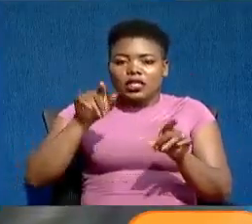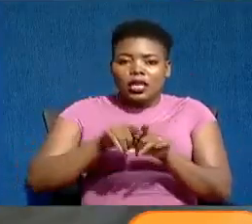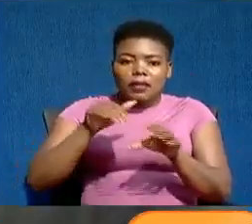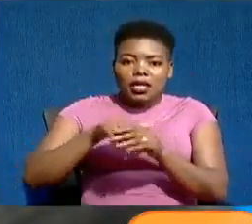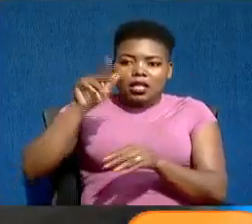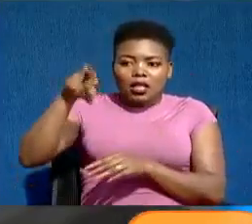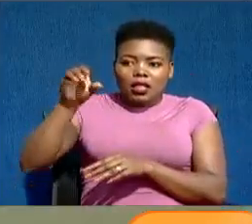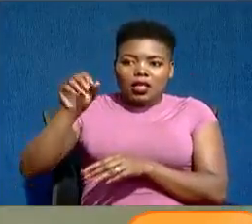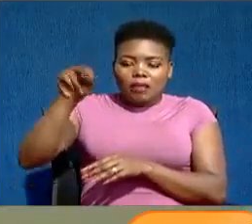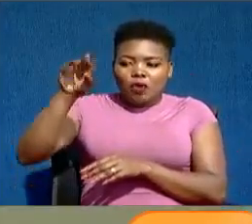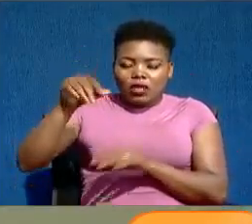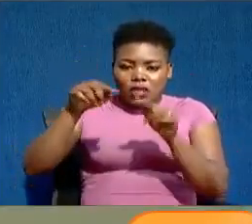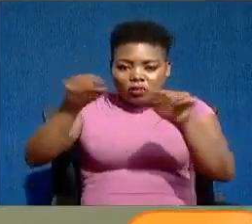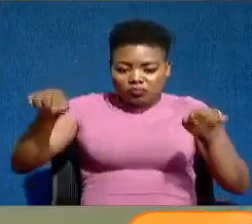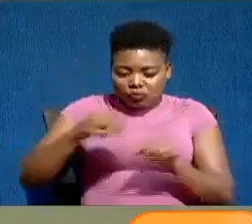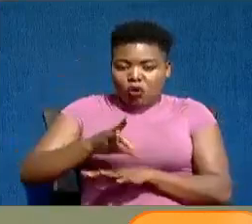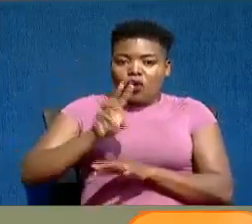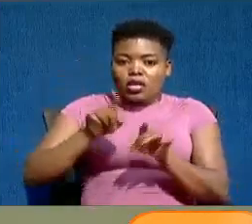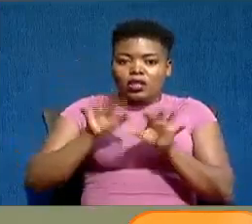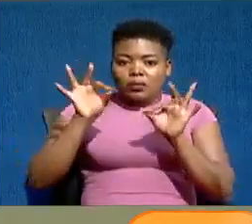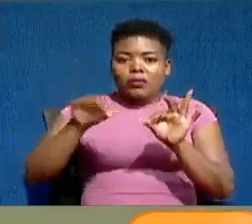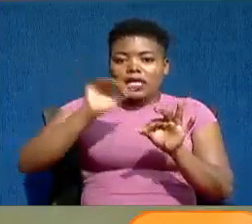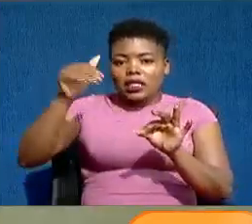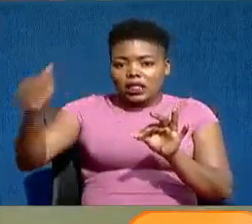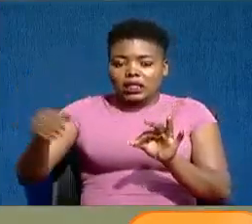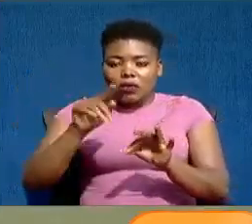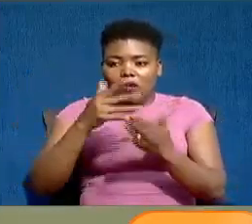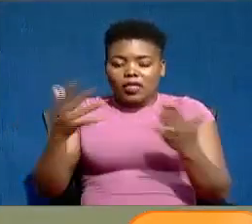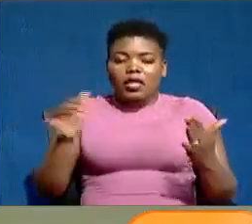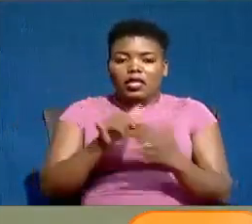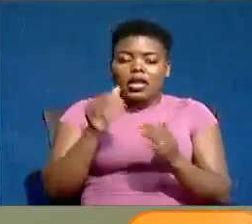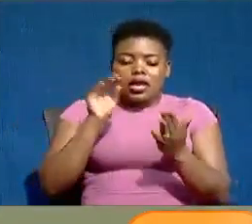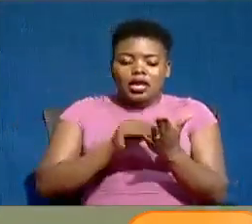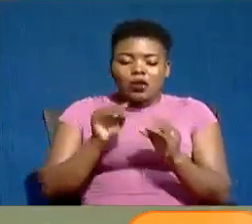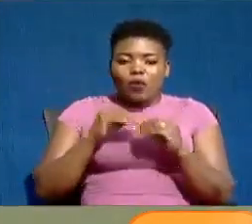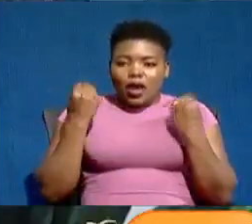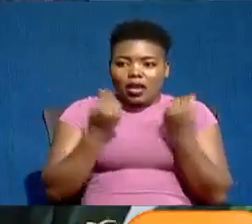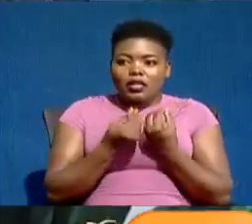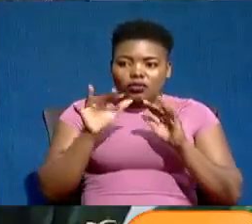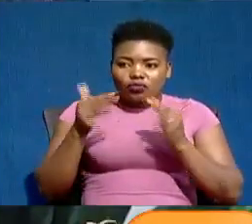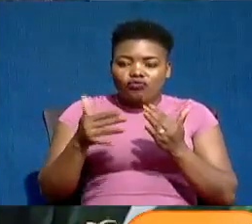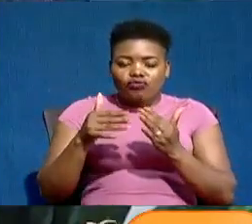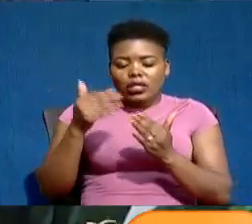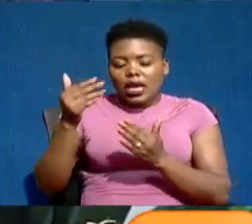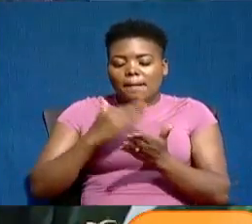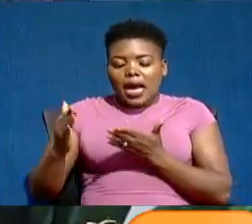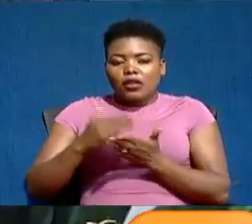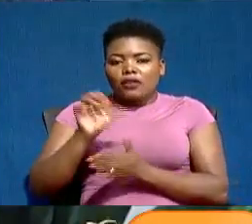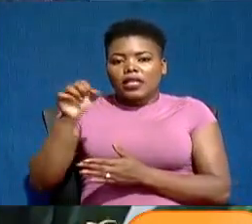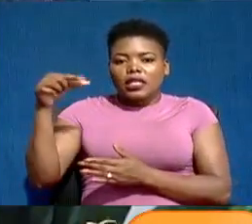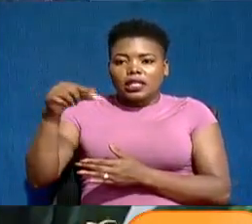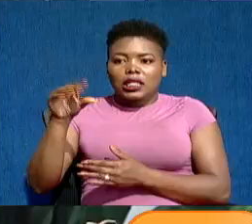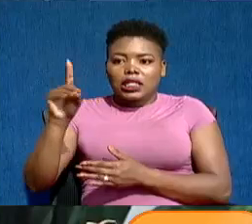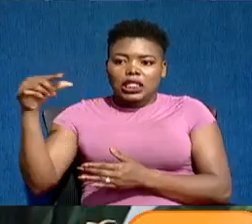the rivers, and also smart cities. One of the things that, again, organizations or is part of the SDGs